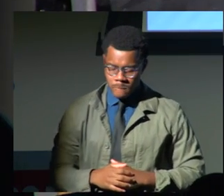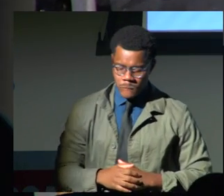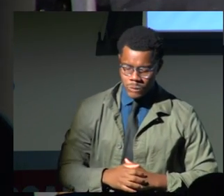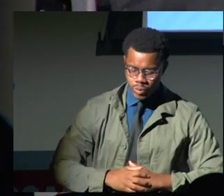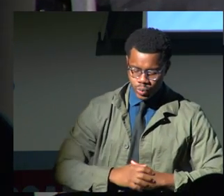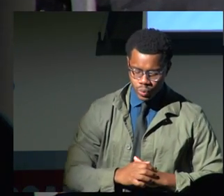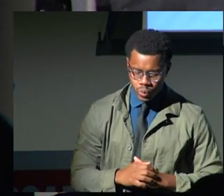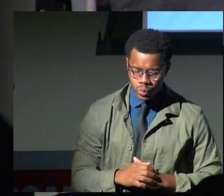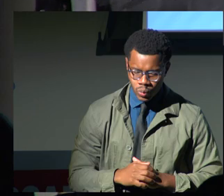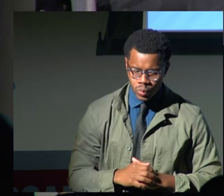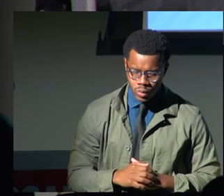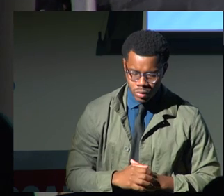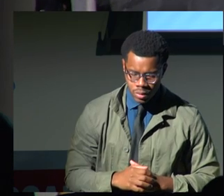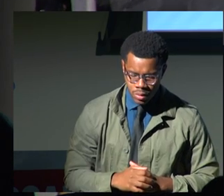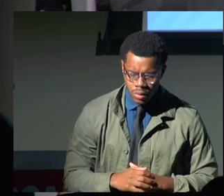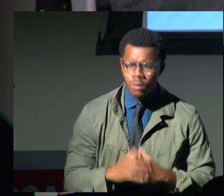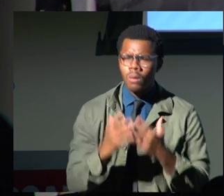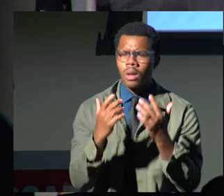artist,